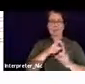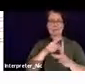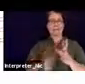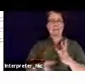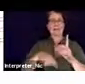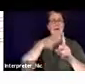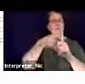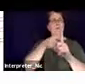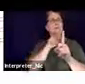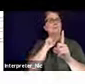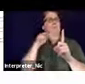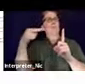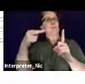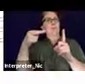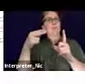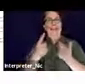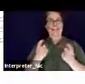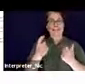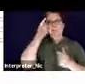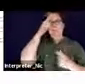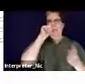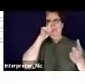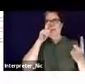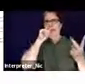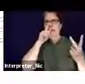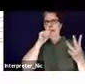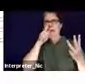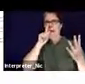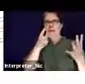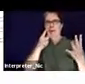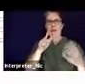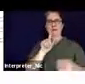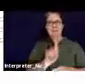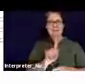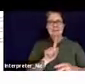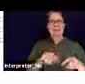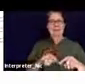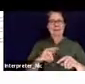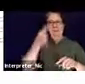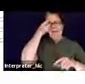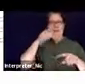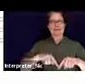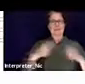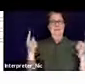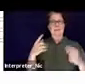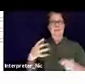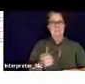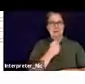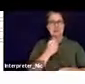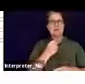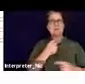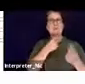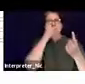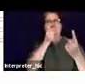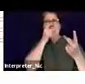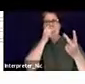can't do or can no longer do. But instead, we need to think about the extra skills, and abilities, and attributes that we develop as